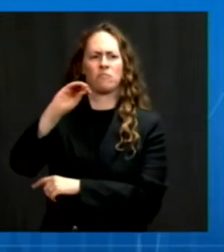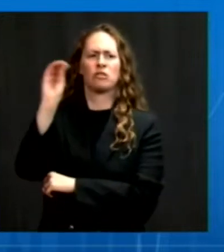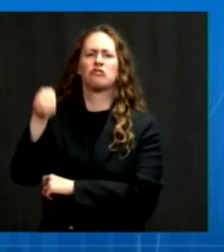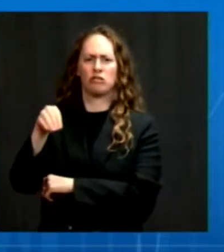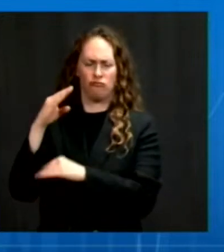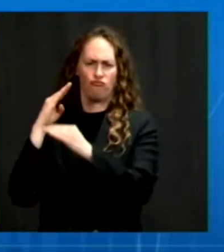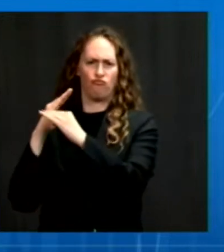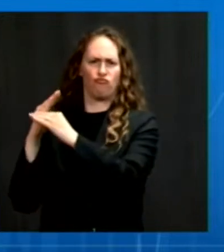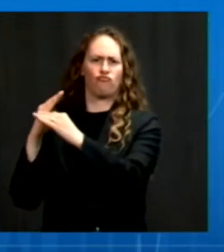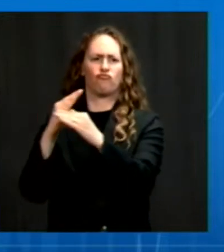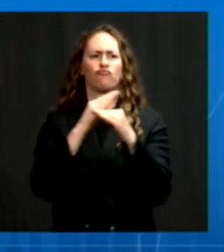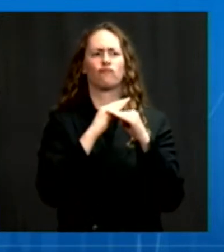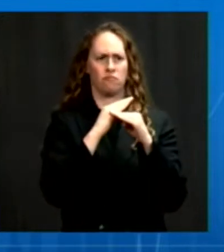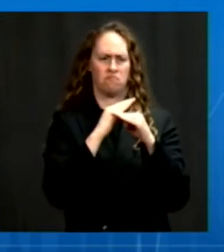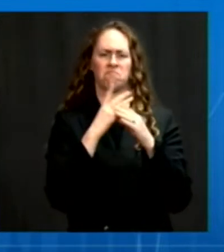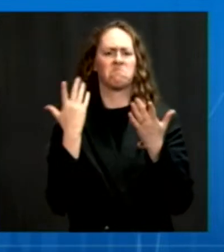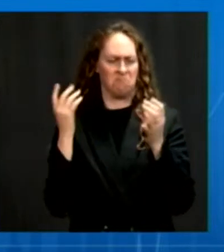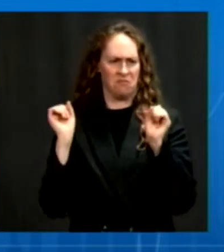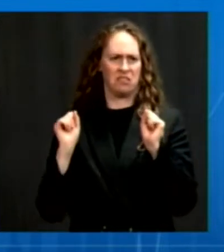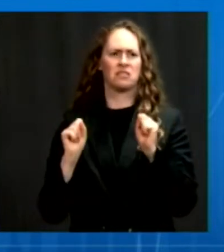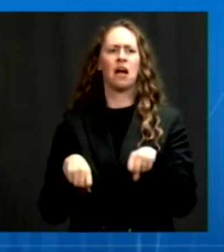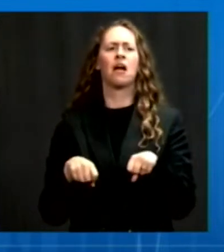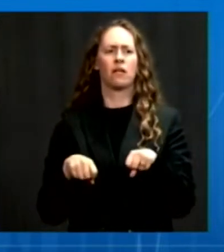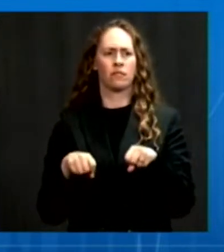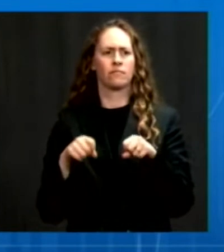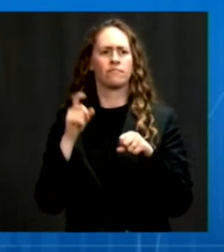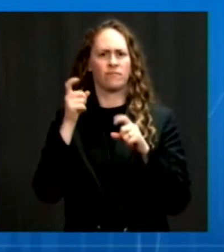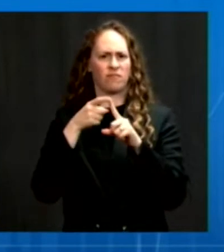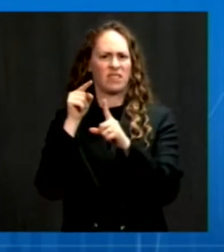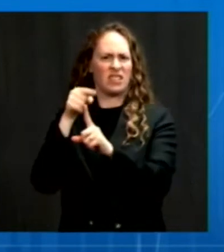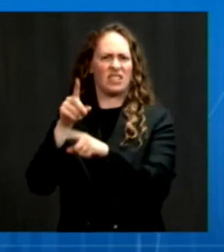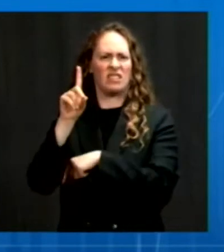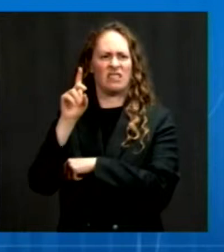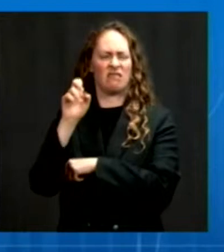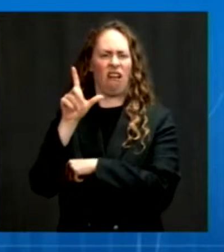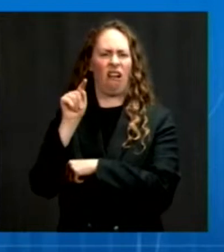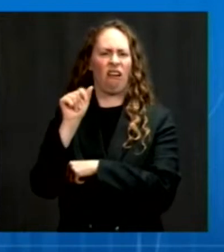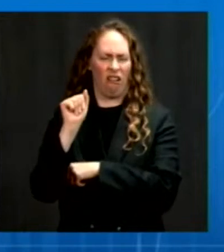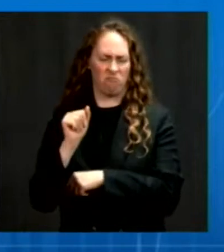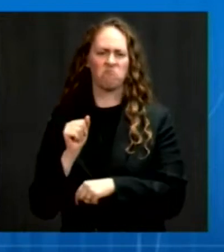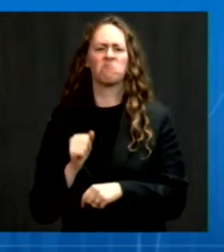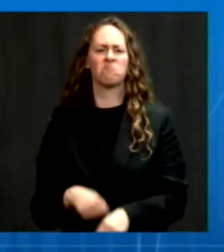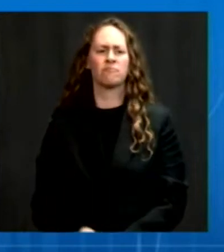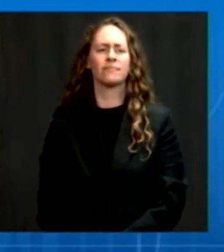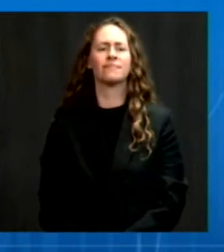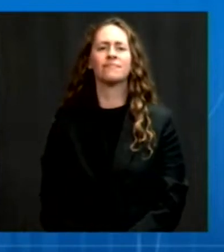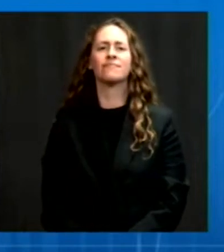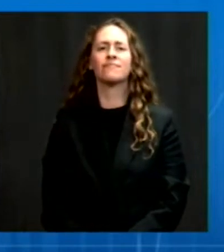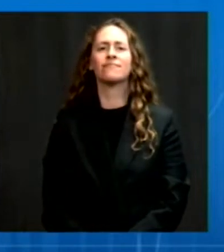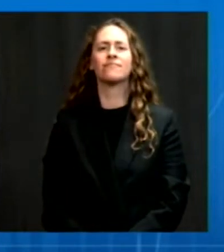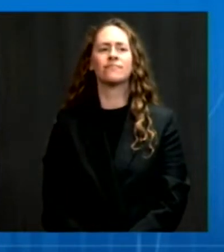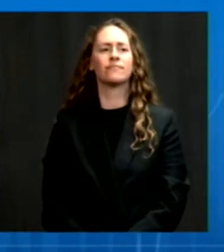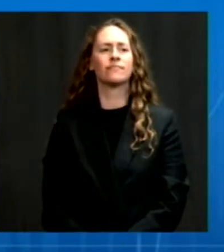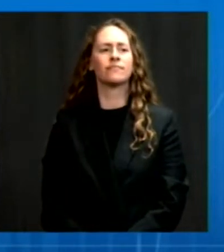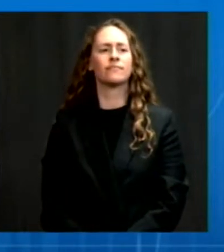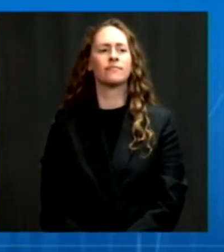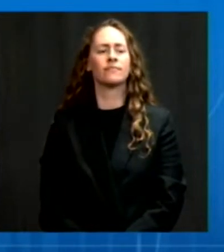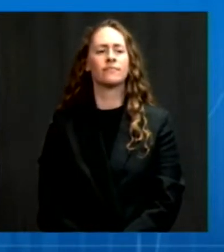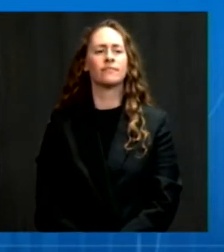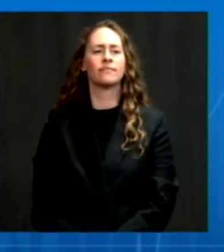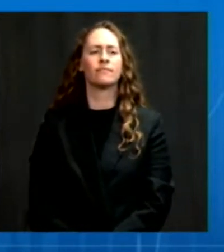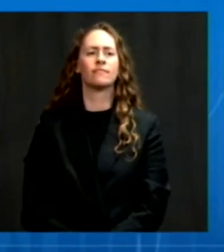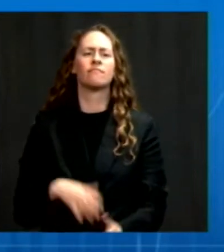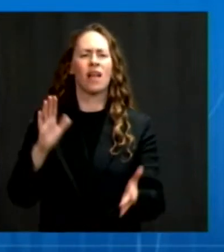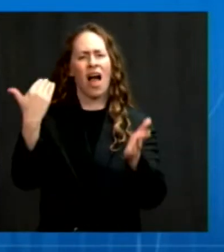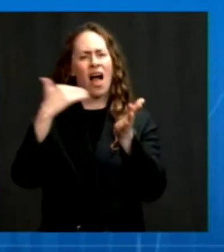symptomatic disease from the Delta variant. Next slide. Next, what about hospitalization? Again, from